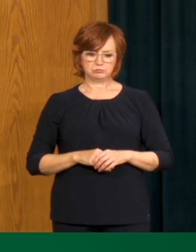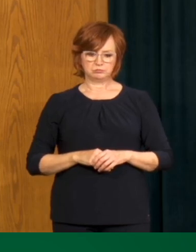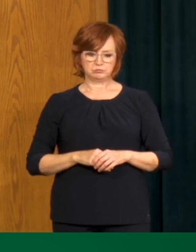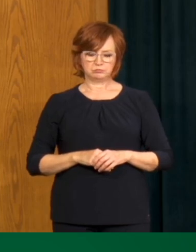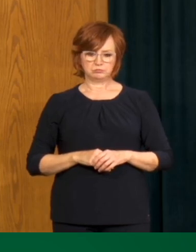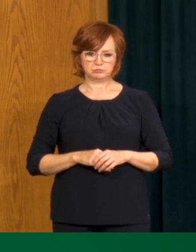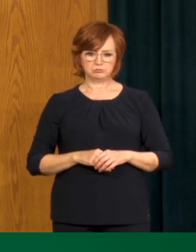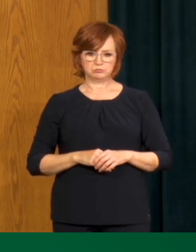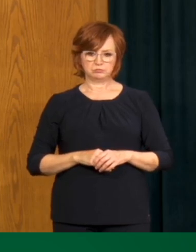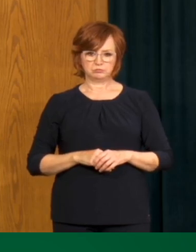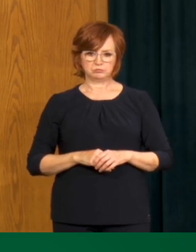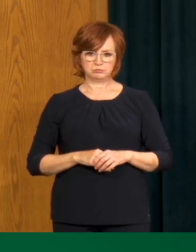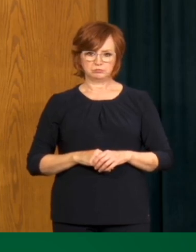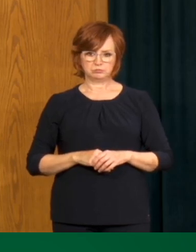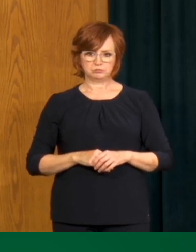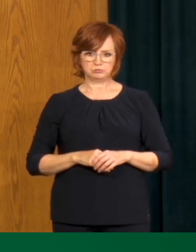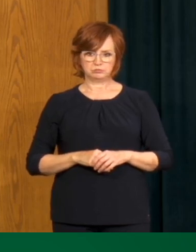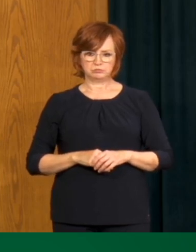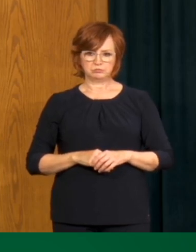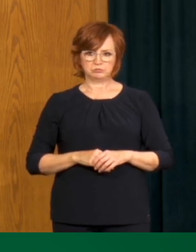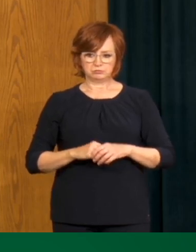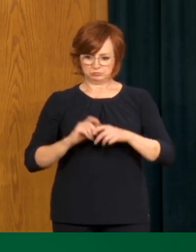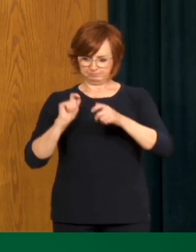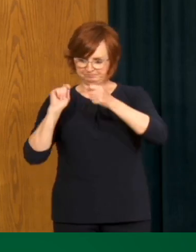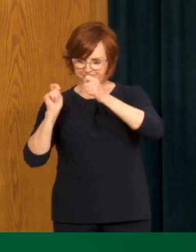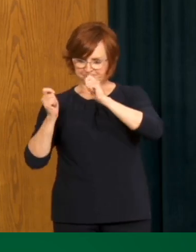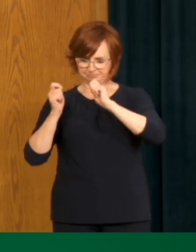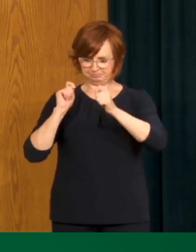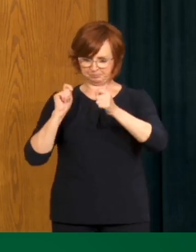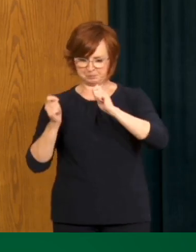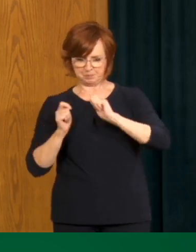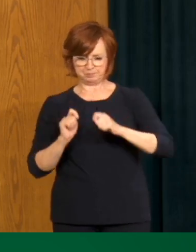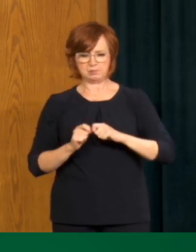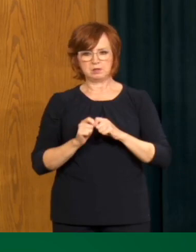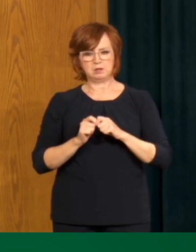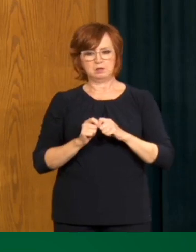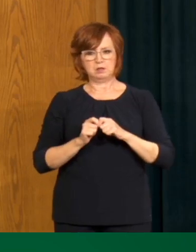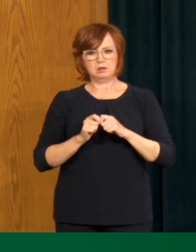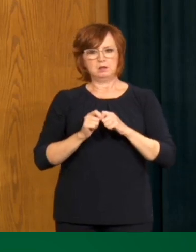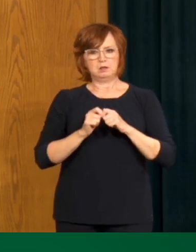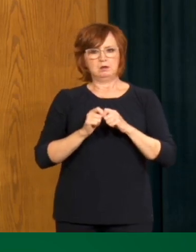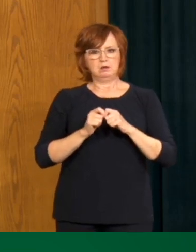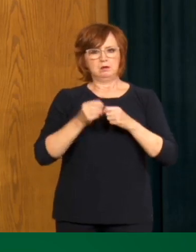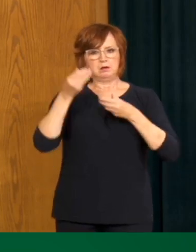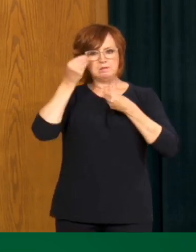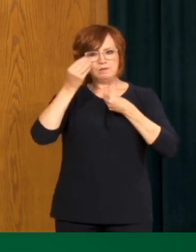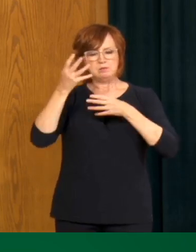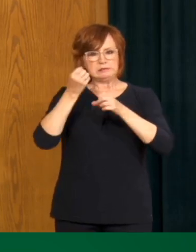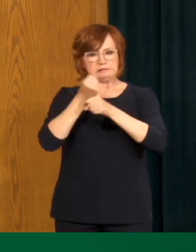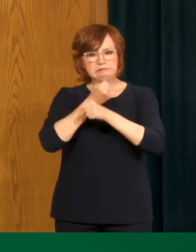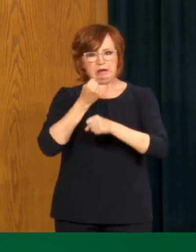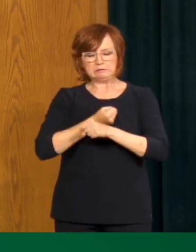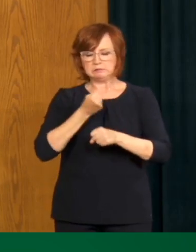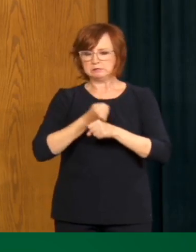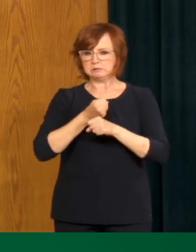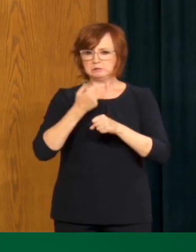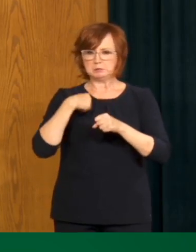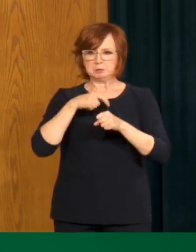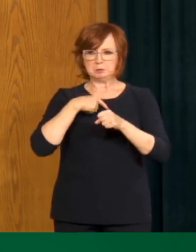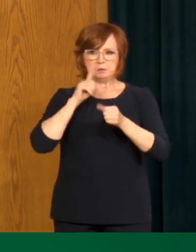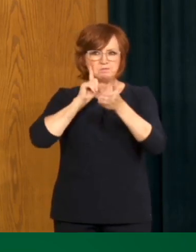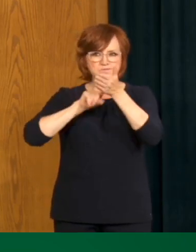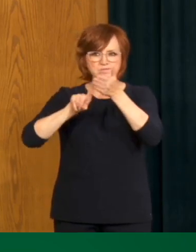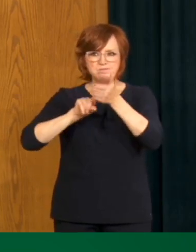that data. Currently, we are looking at data at a fairly granular level, but things are pretty quiet, so there's nothing much to report.